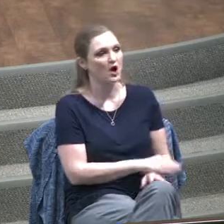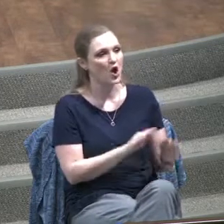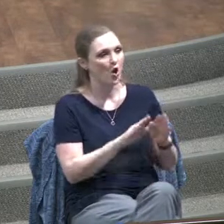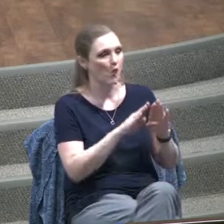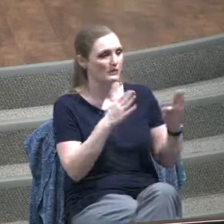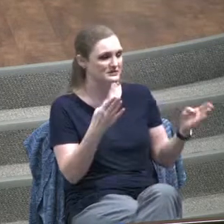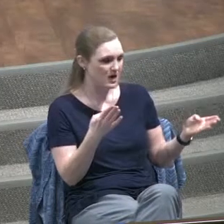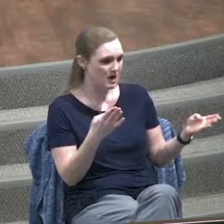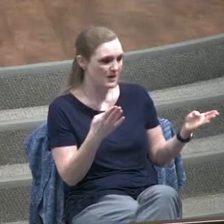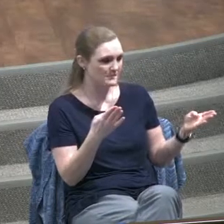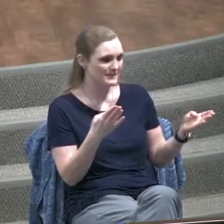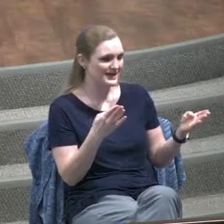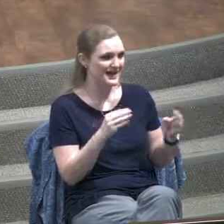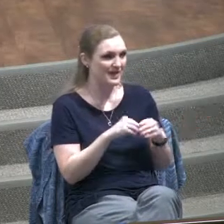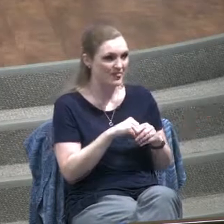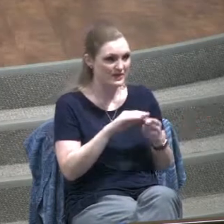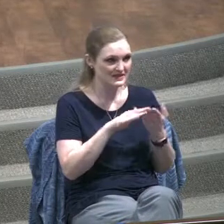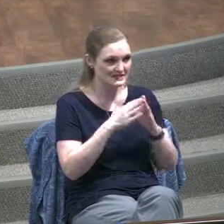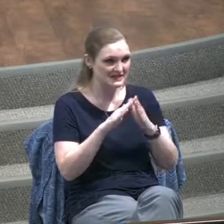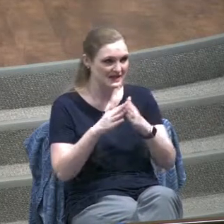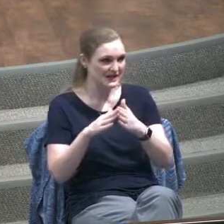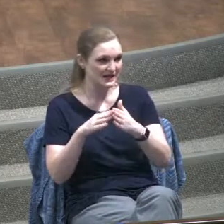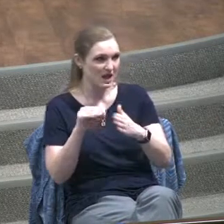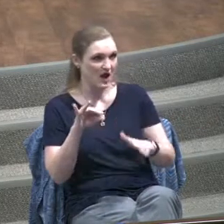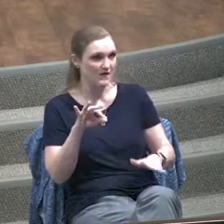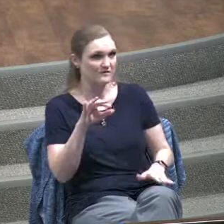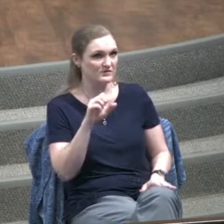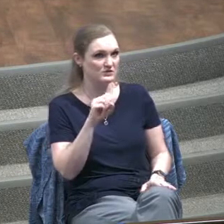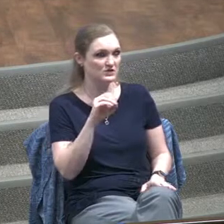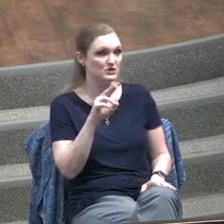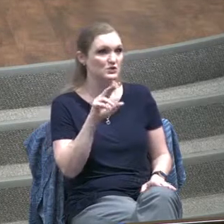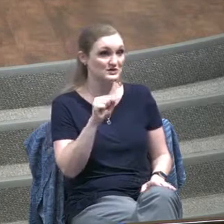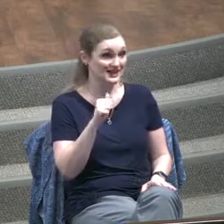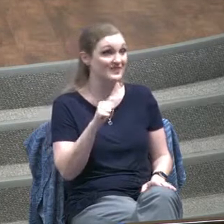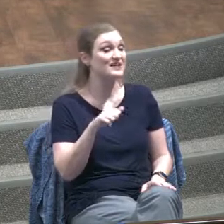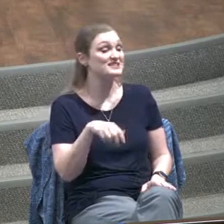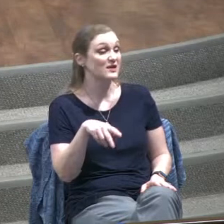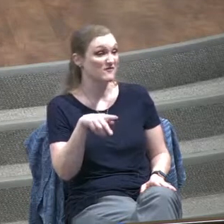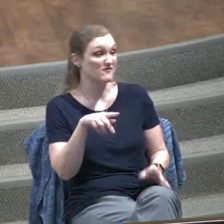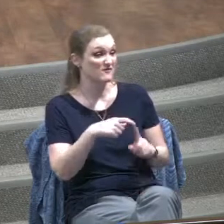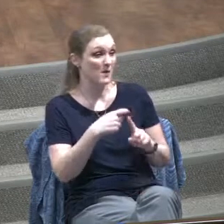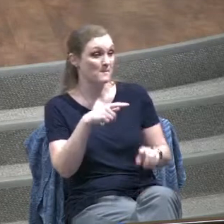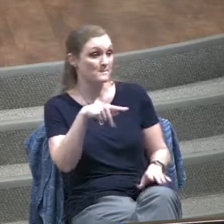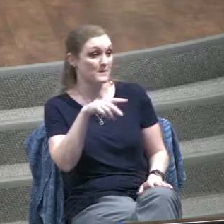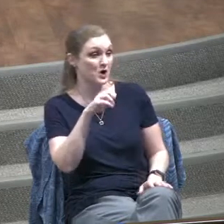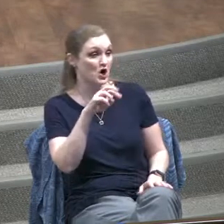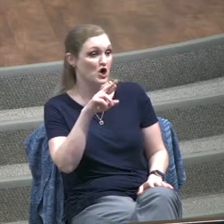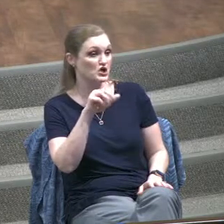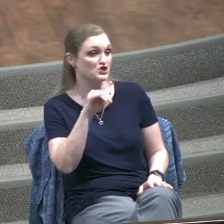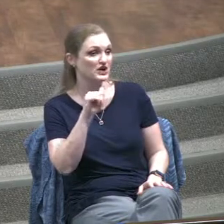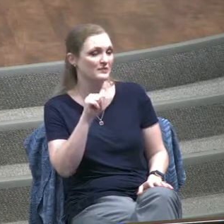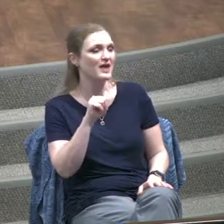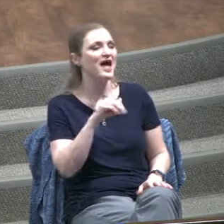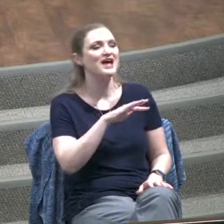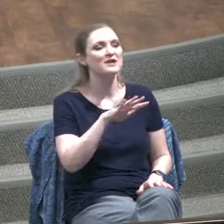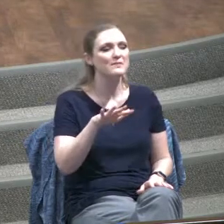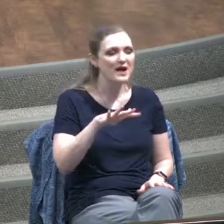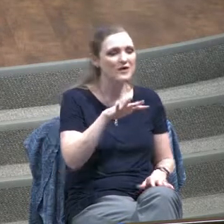opens up in the city of Susa, a Persian city of Susa. It's around